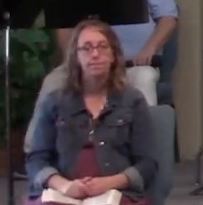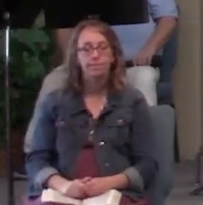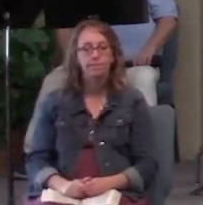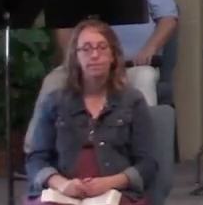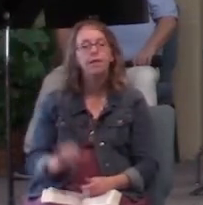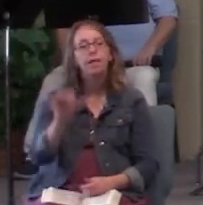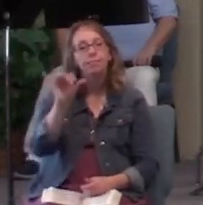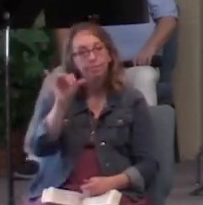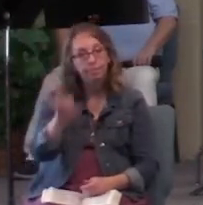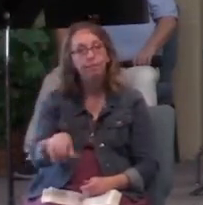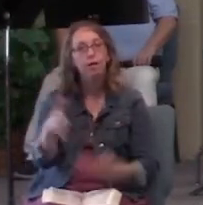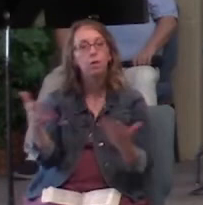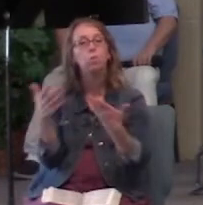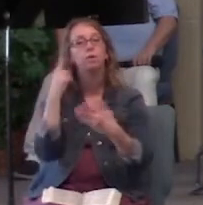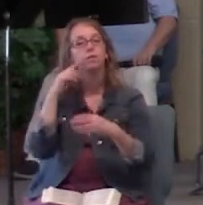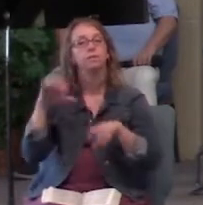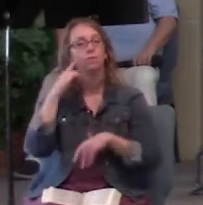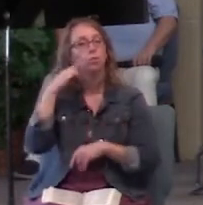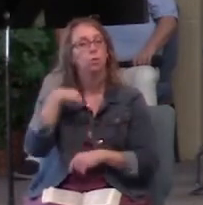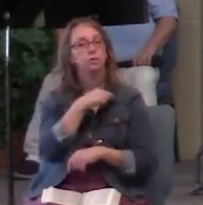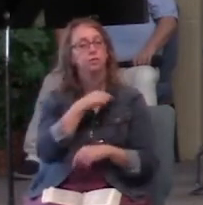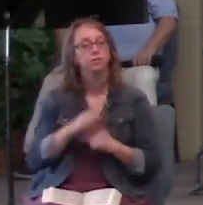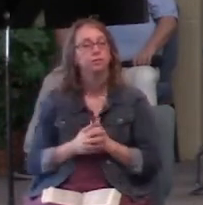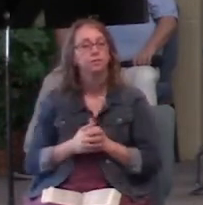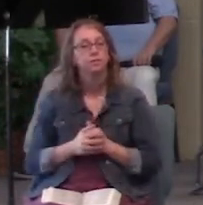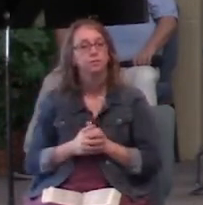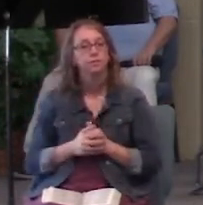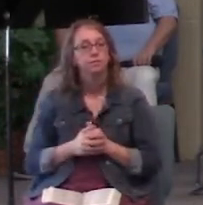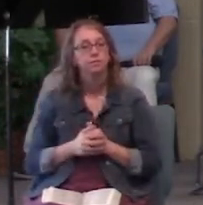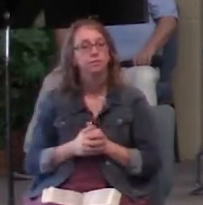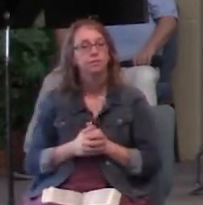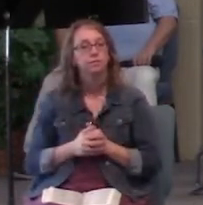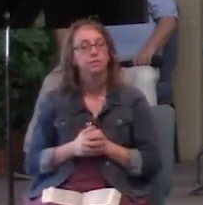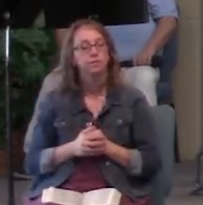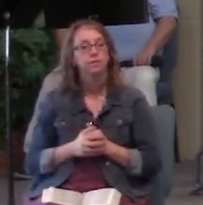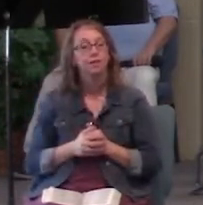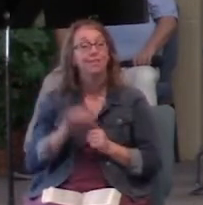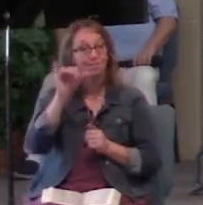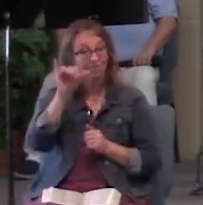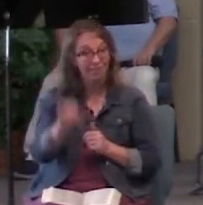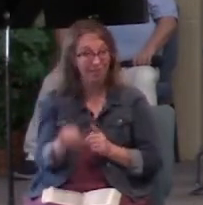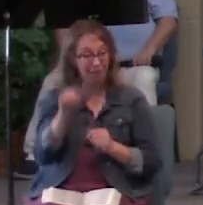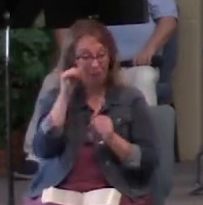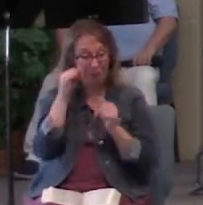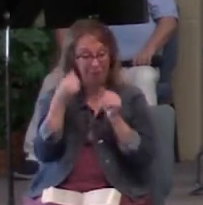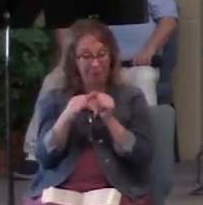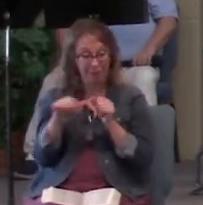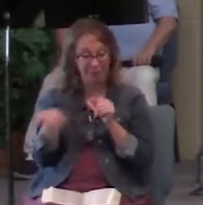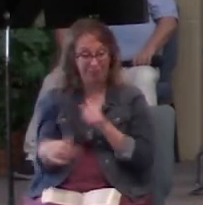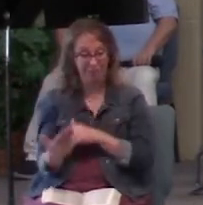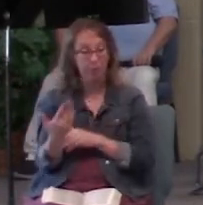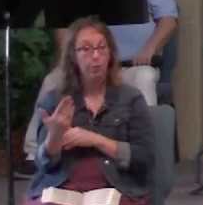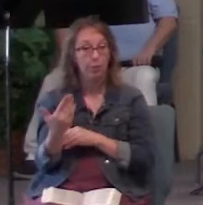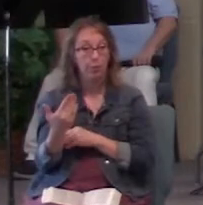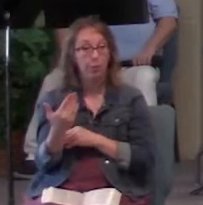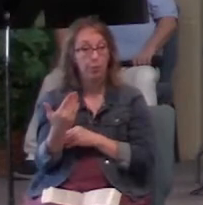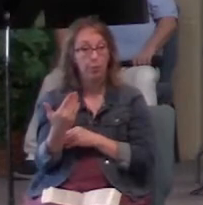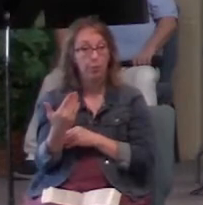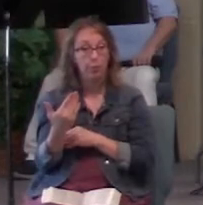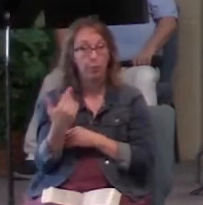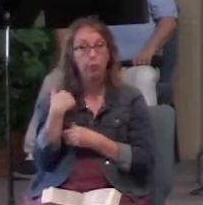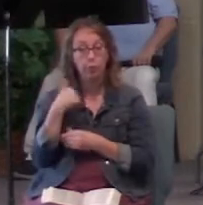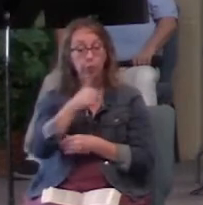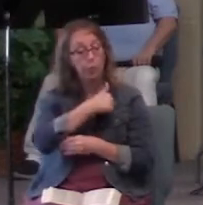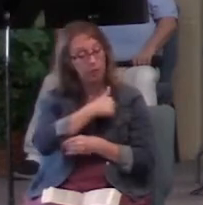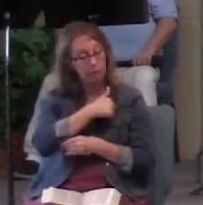That's what he does for us. And that's what we're remembering this morning. When we partake of the